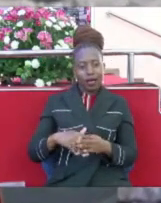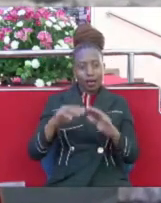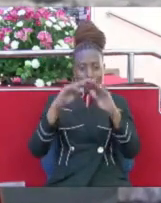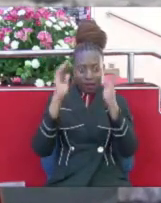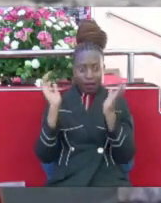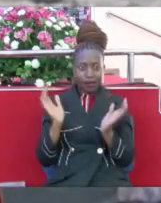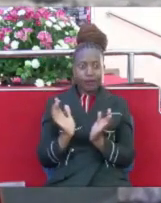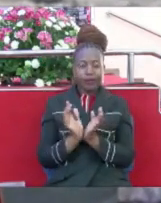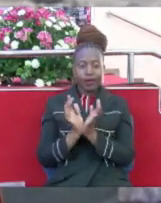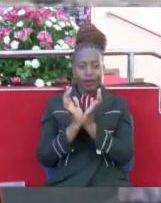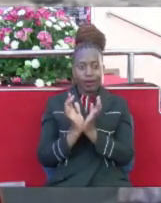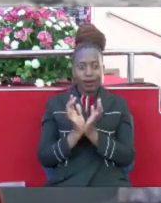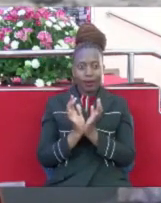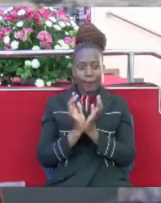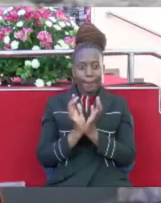dispensation. But